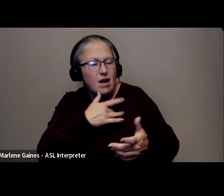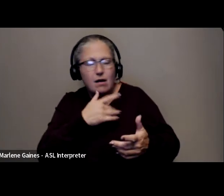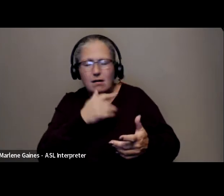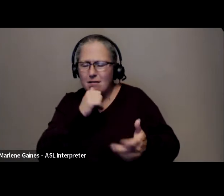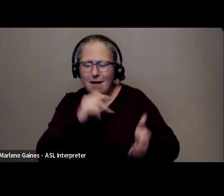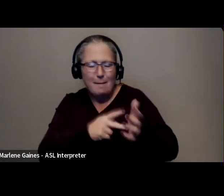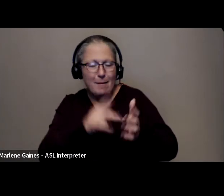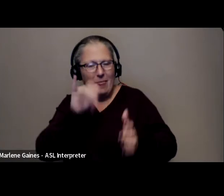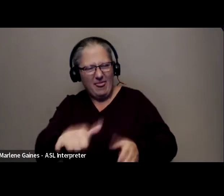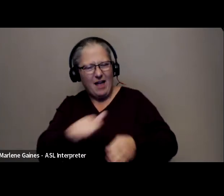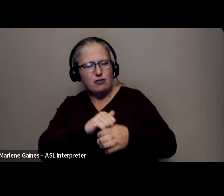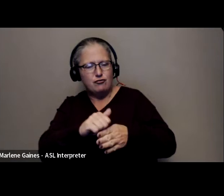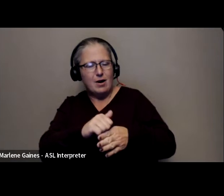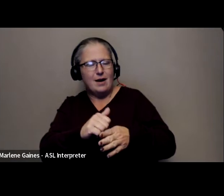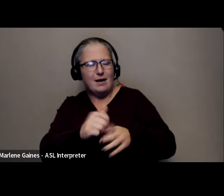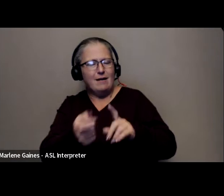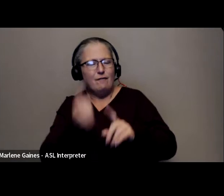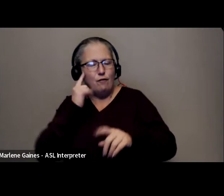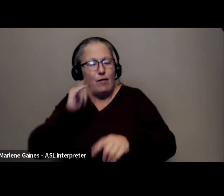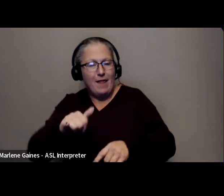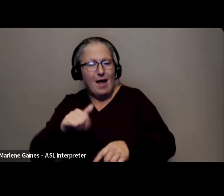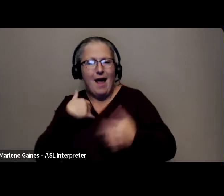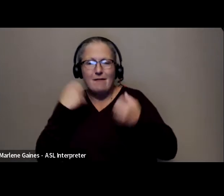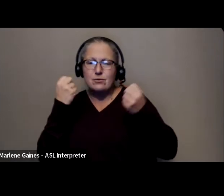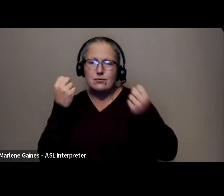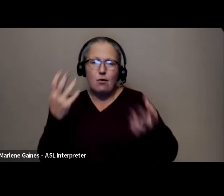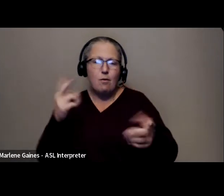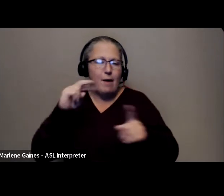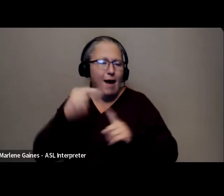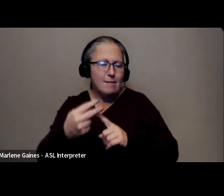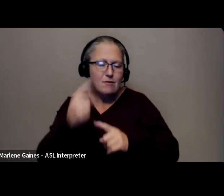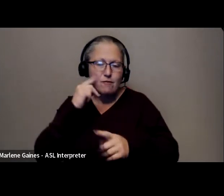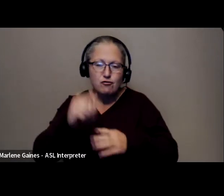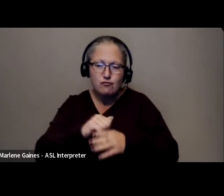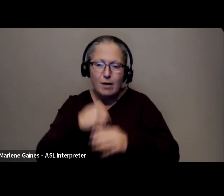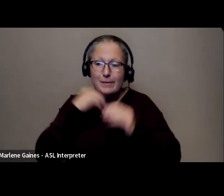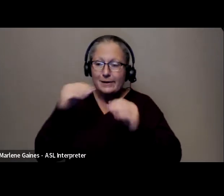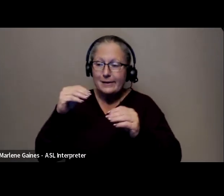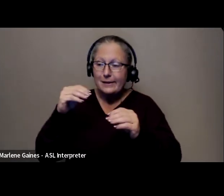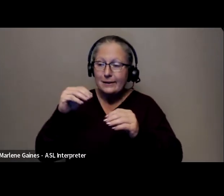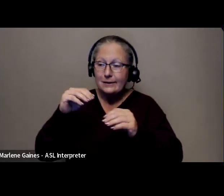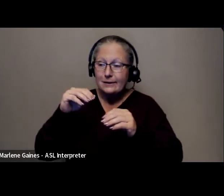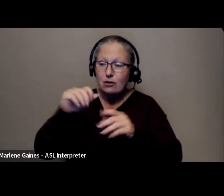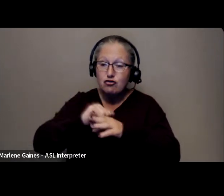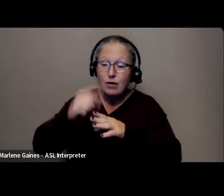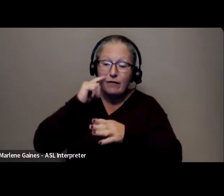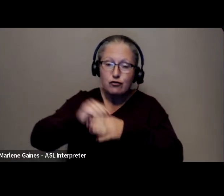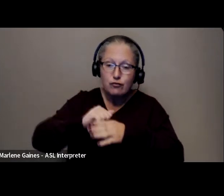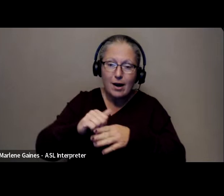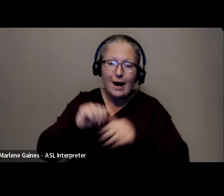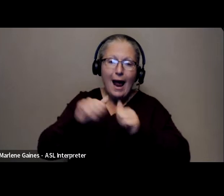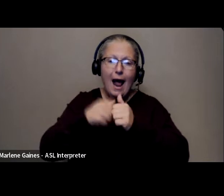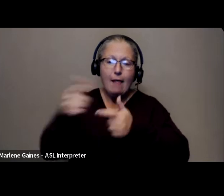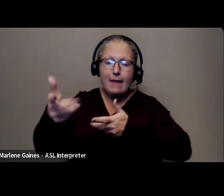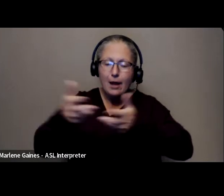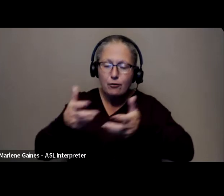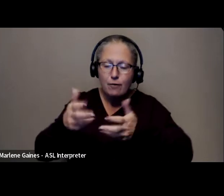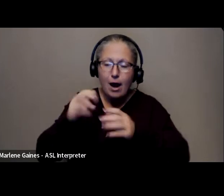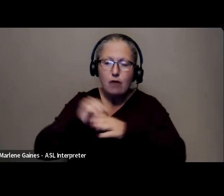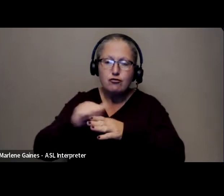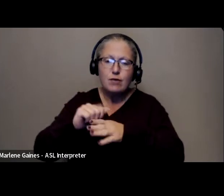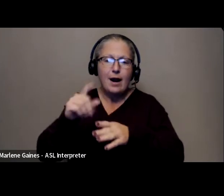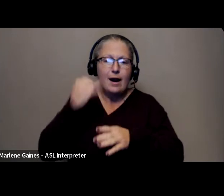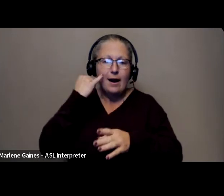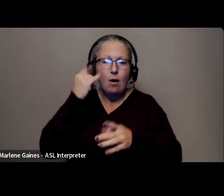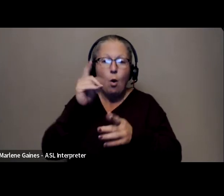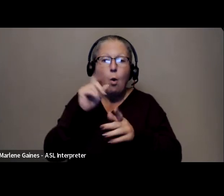where the training comes in. But there's just so many aspects of training. I mean, we train on how to teach, we train on how to interact, we train on, you know, what are these